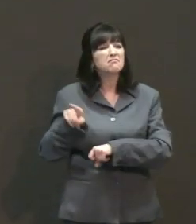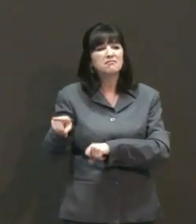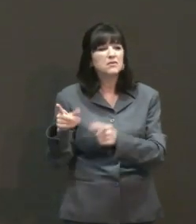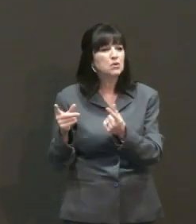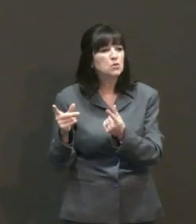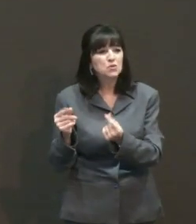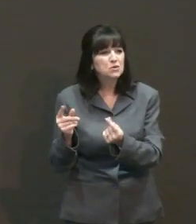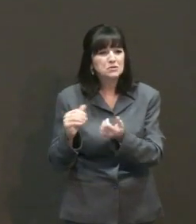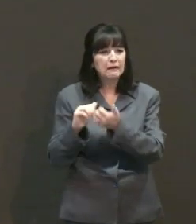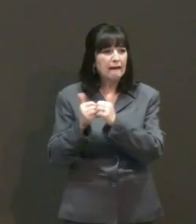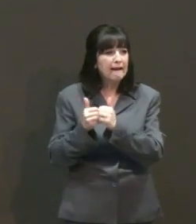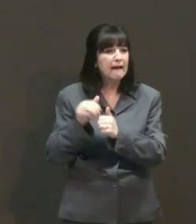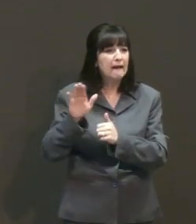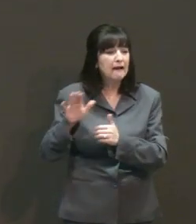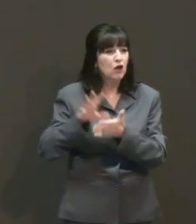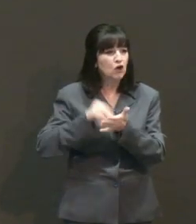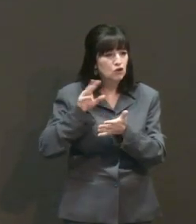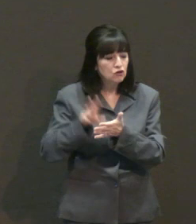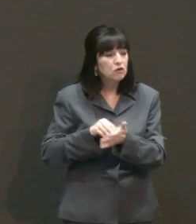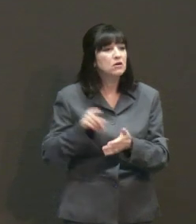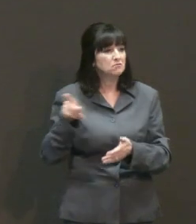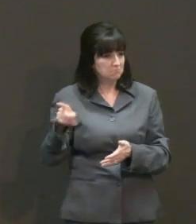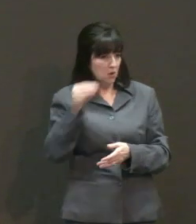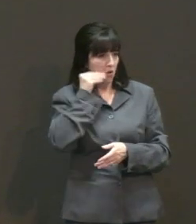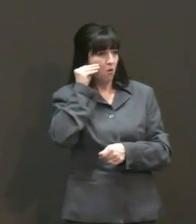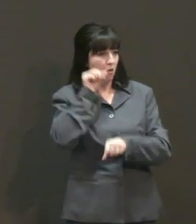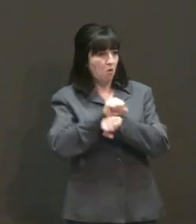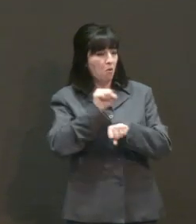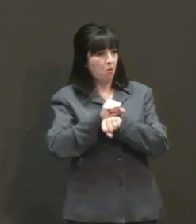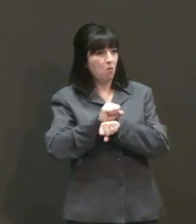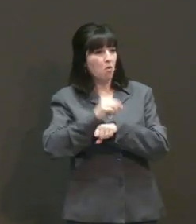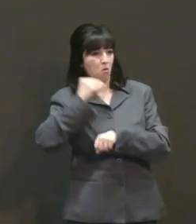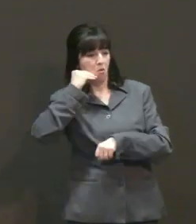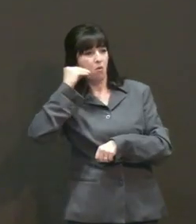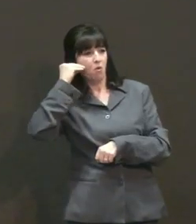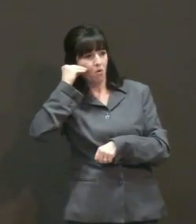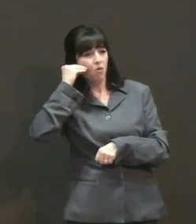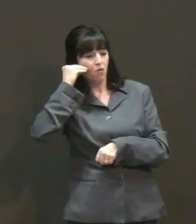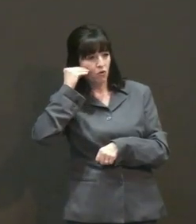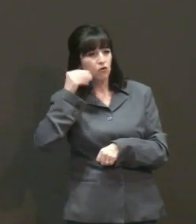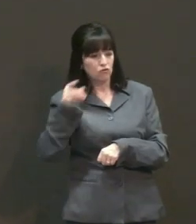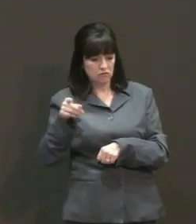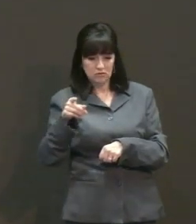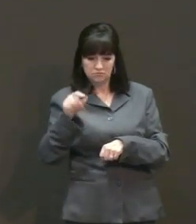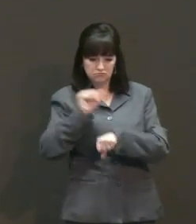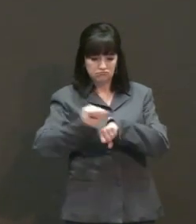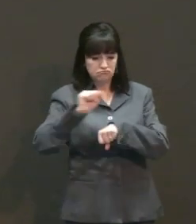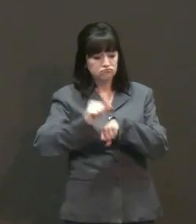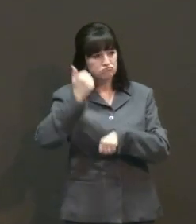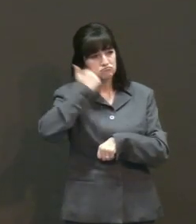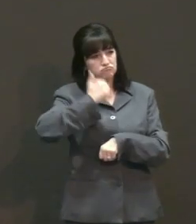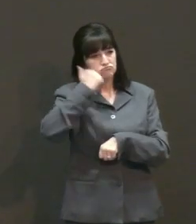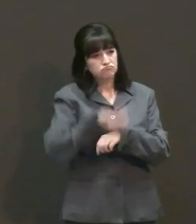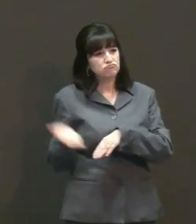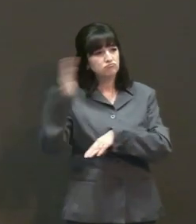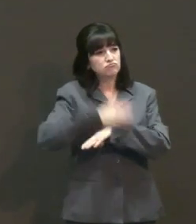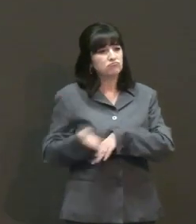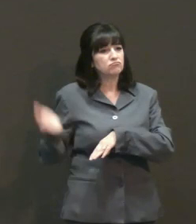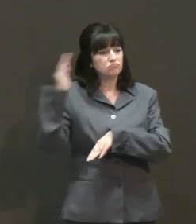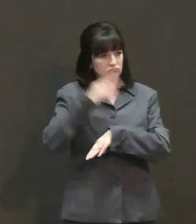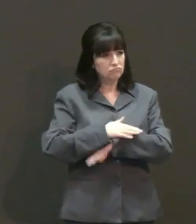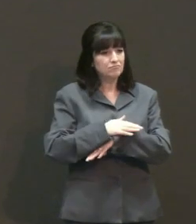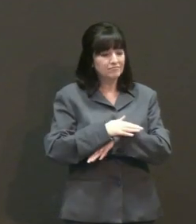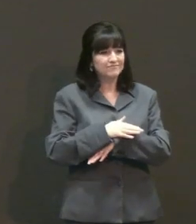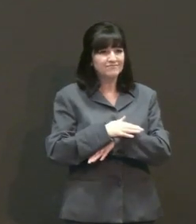his homework, and they've got work going on during the day. I'd like them to focus on that, because this time these children will never